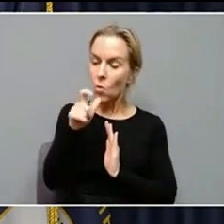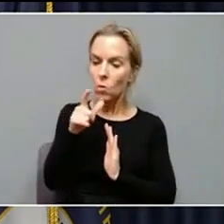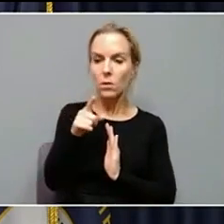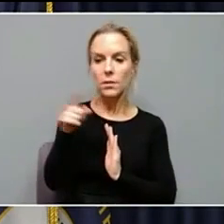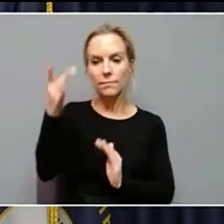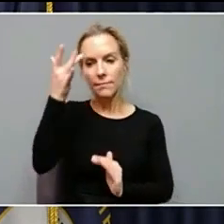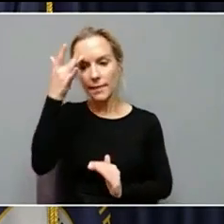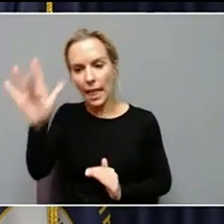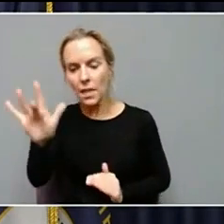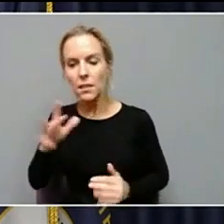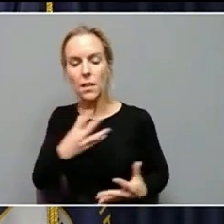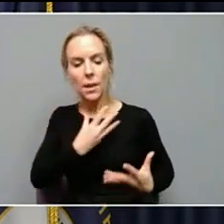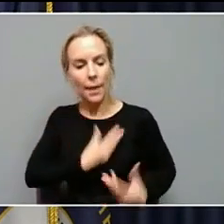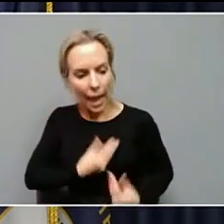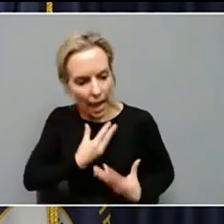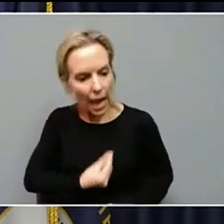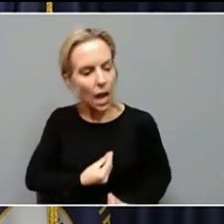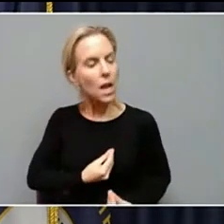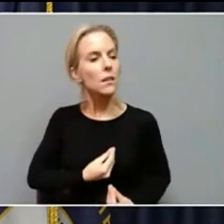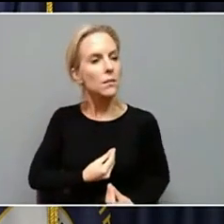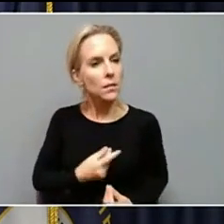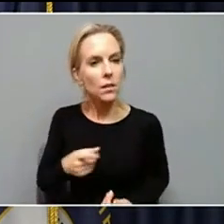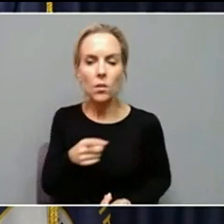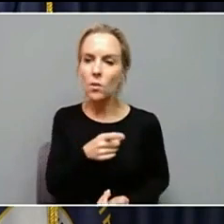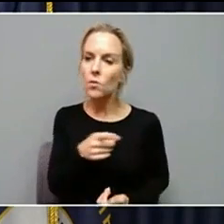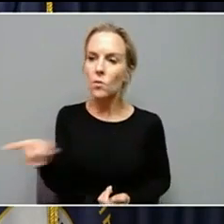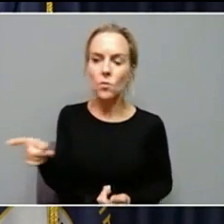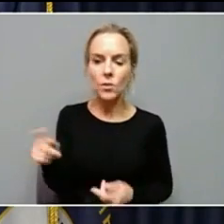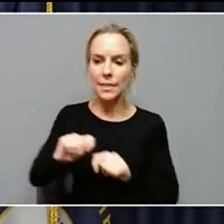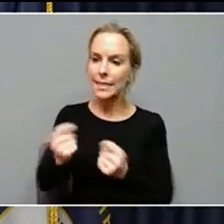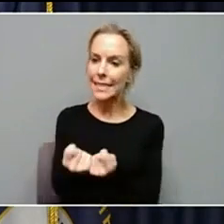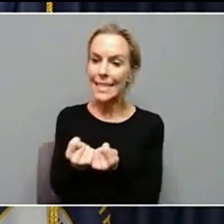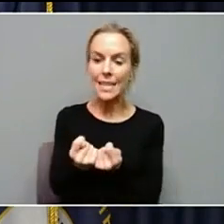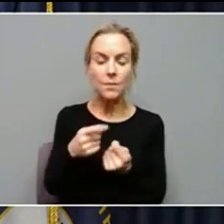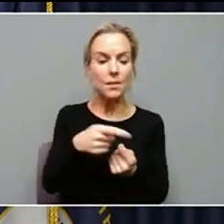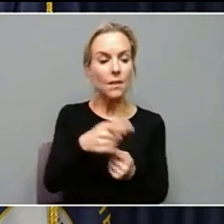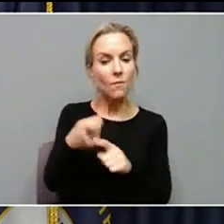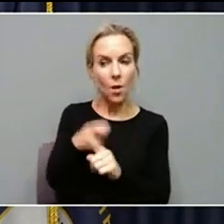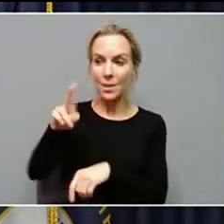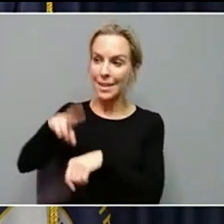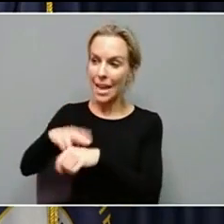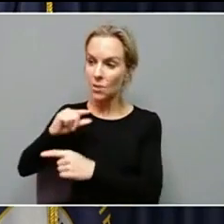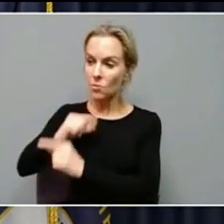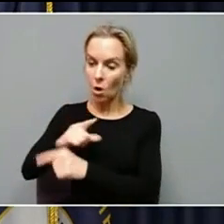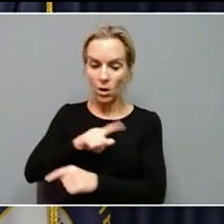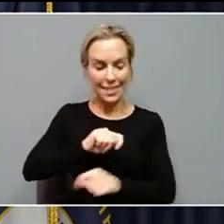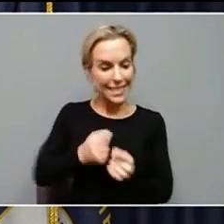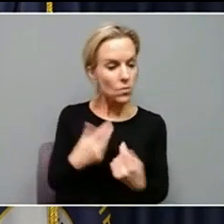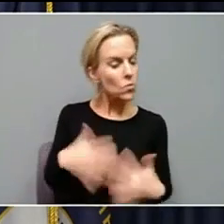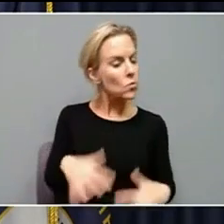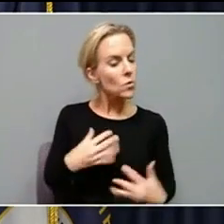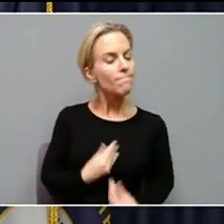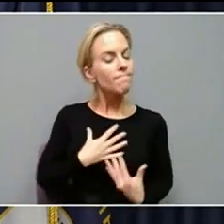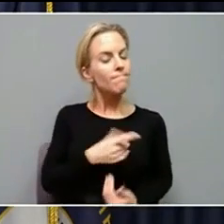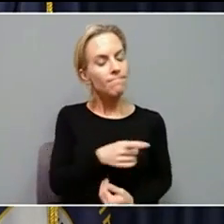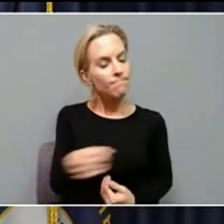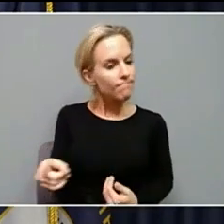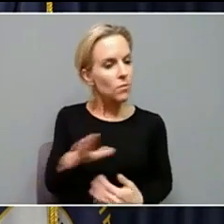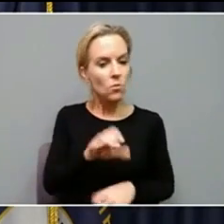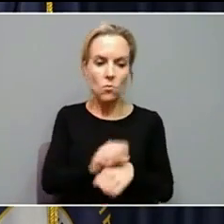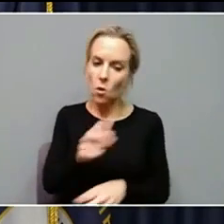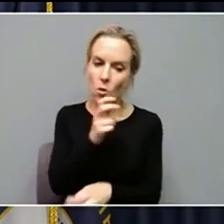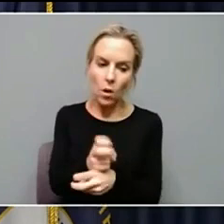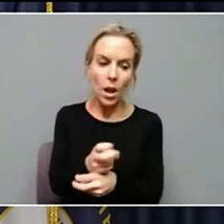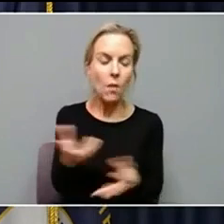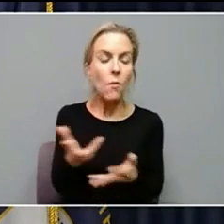compassion, the esprit de corps that these teams have. However, the previous and the future success